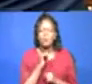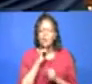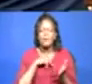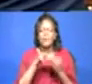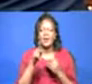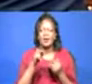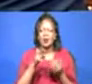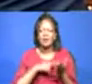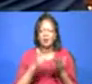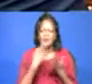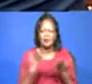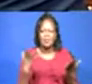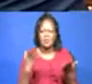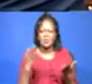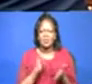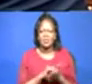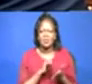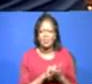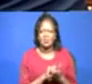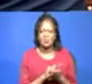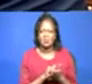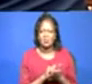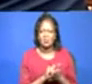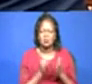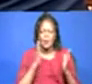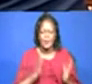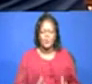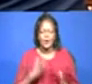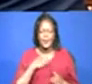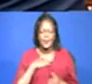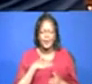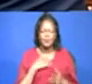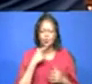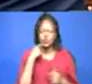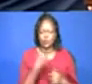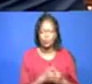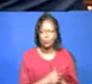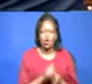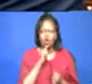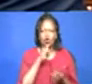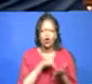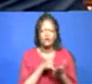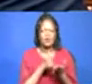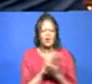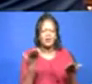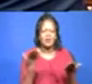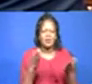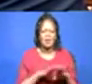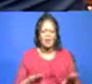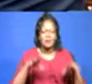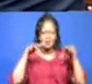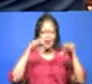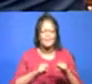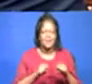for a property that is personally mine, and therefore I was not involved in any land grabbing